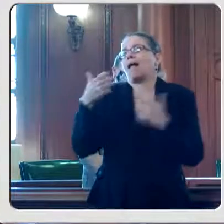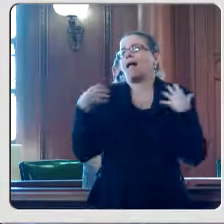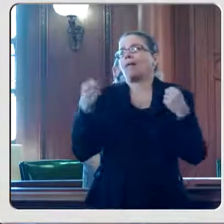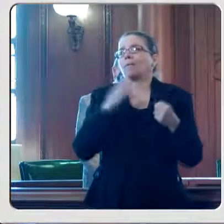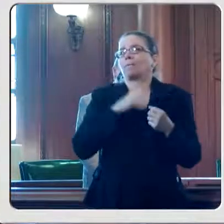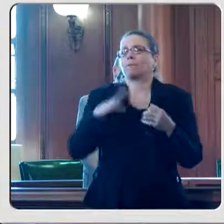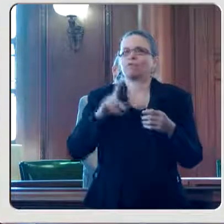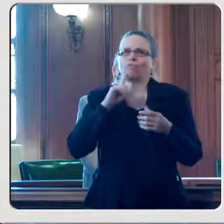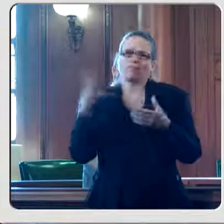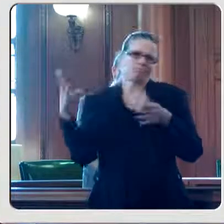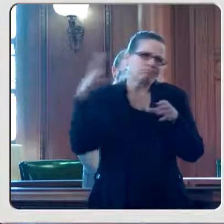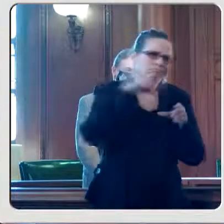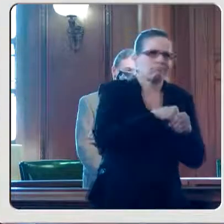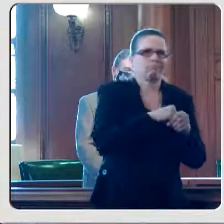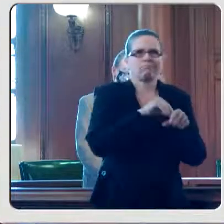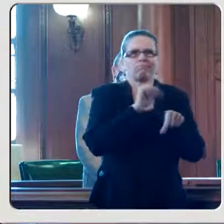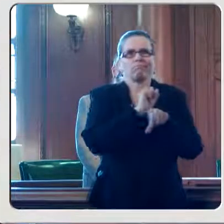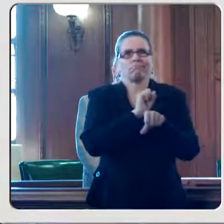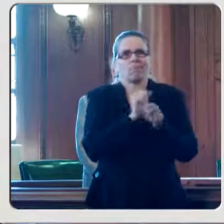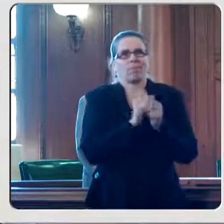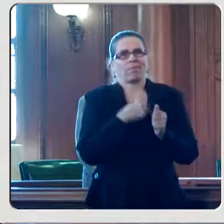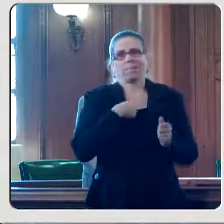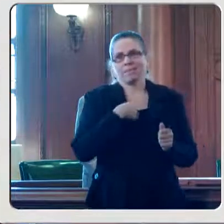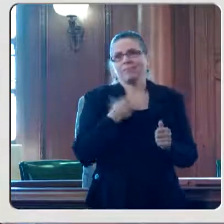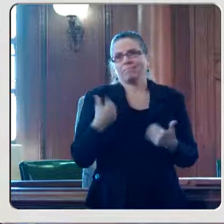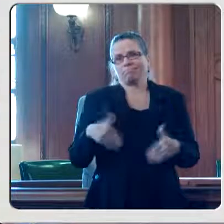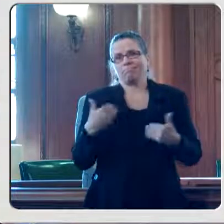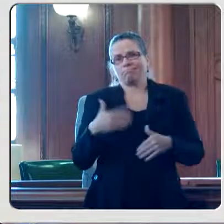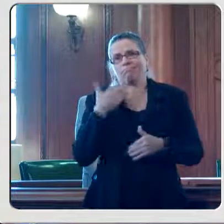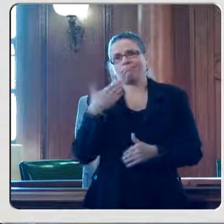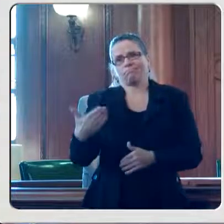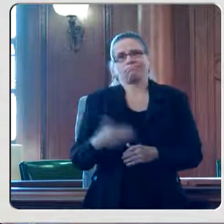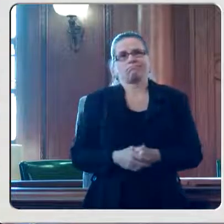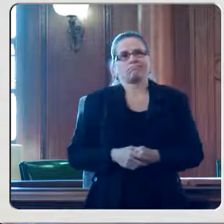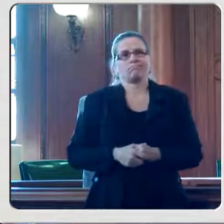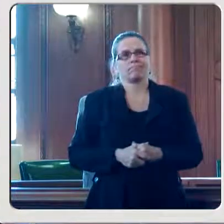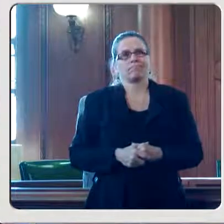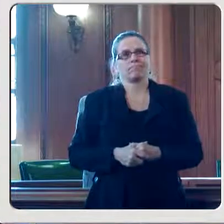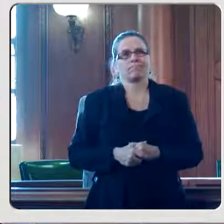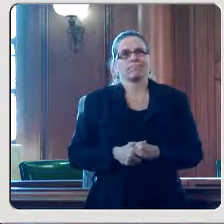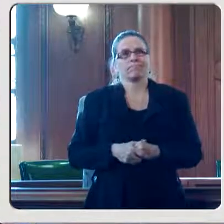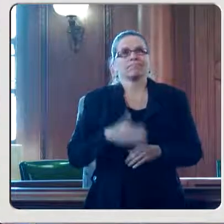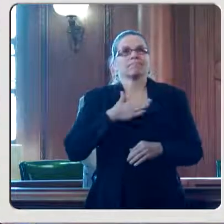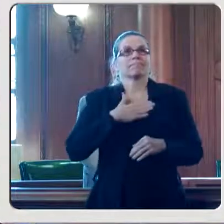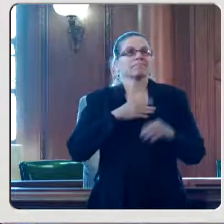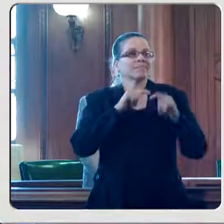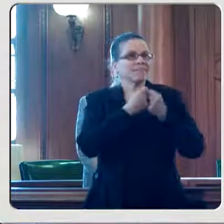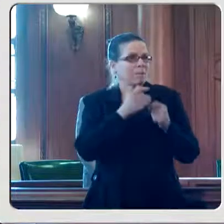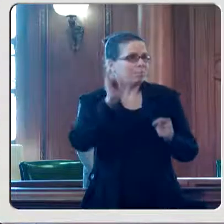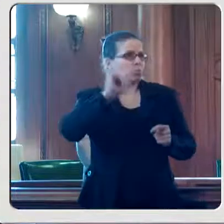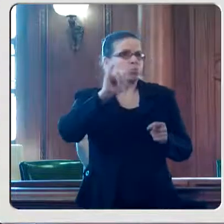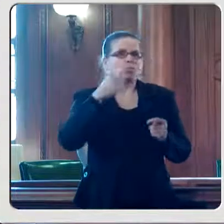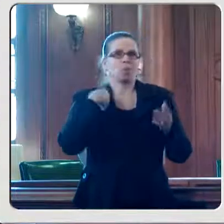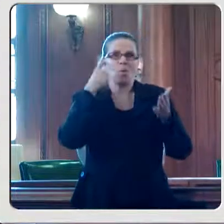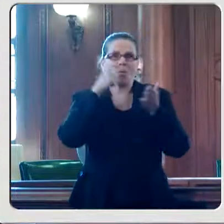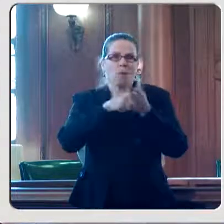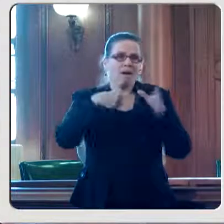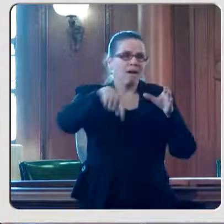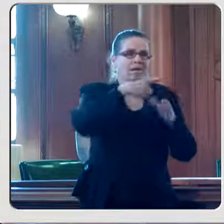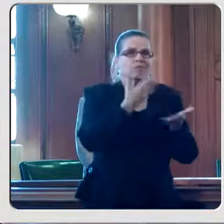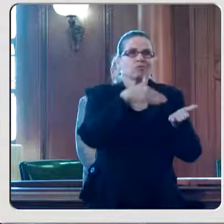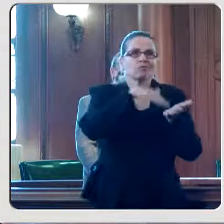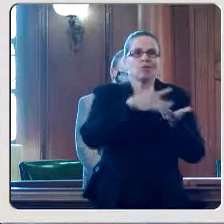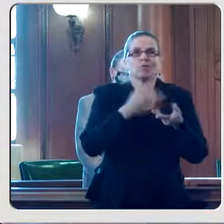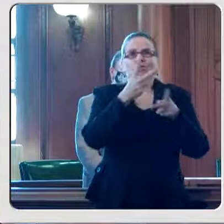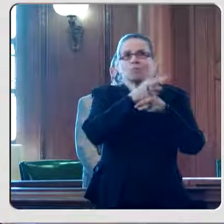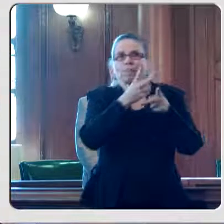this, and my team, AD Dwayne Early and Lydia Martinez, and our nursing supervisor, Jean Clancy,